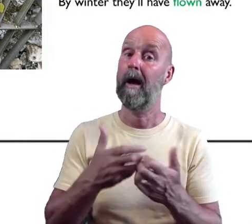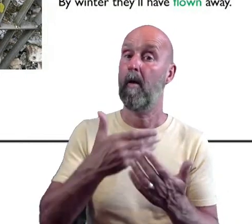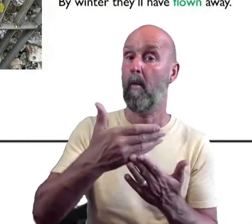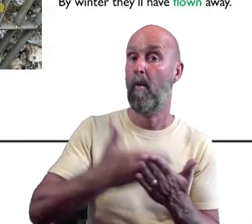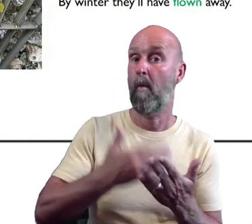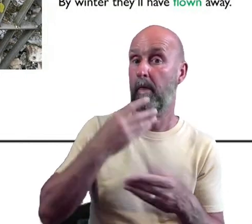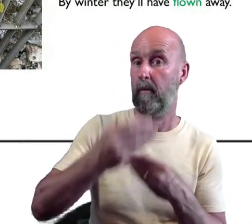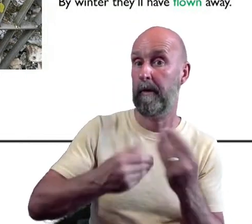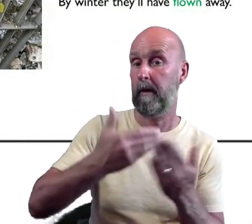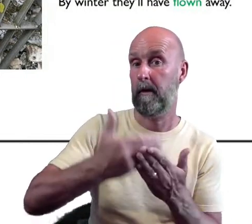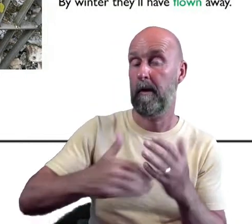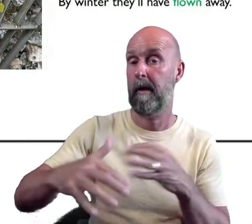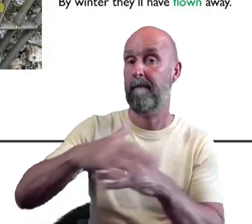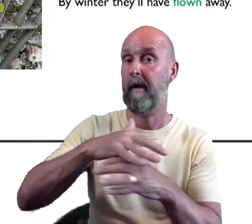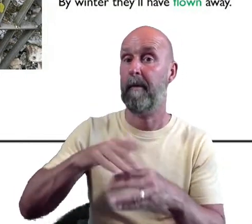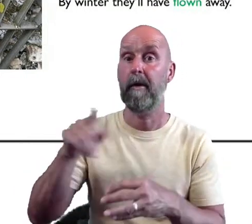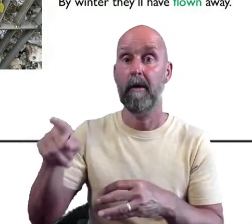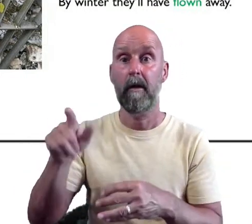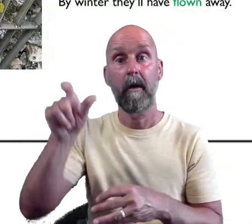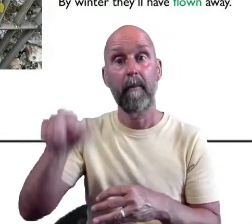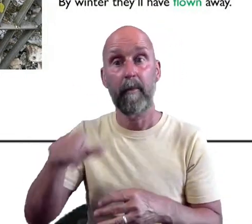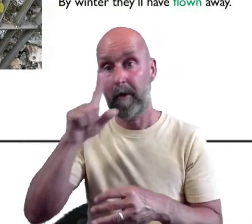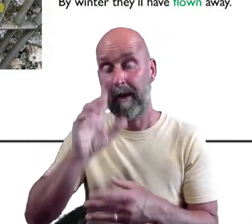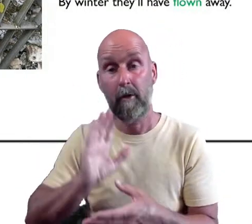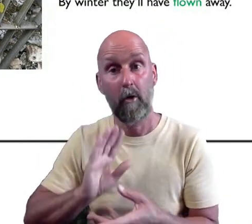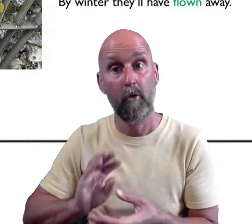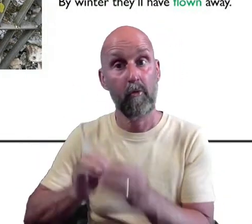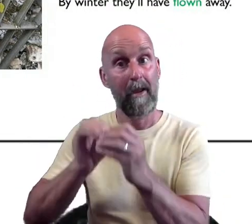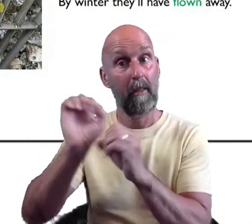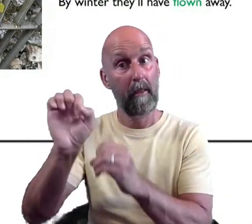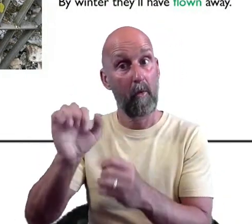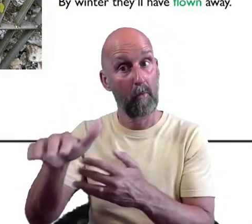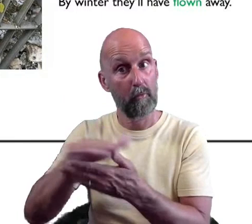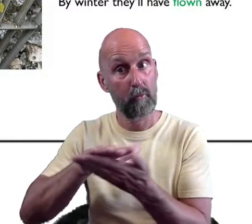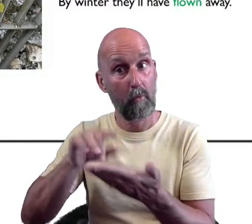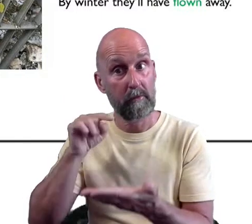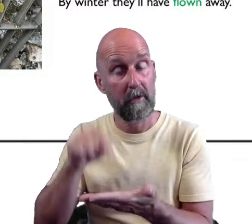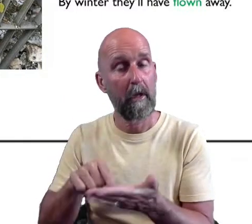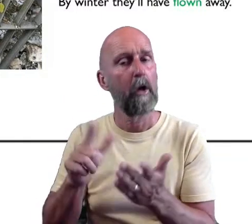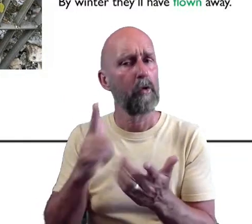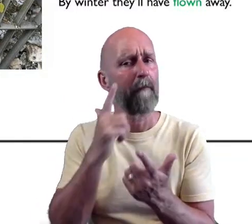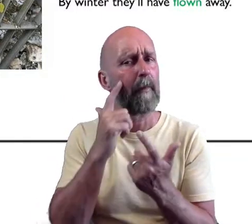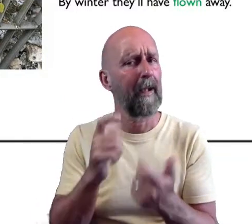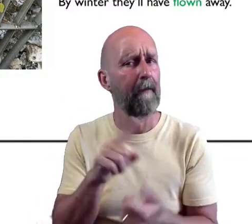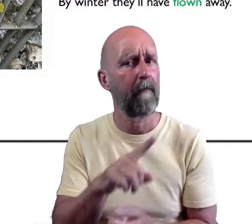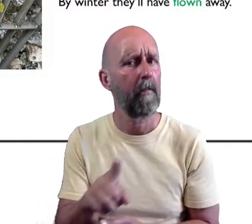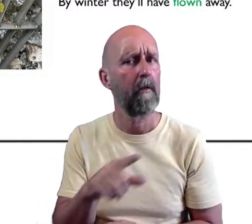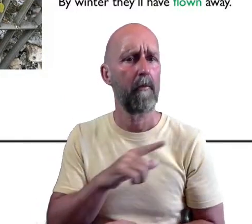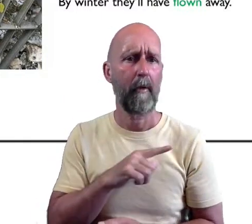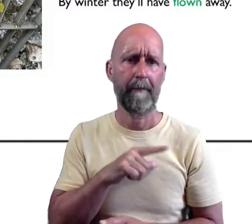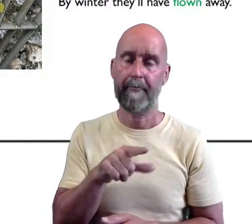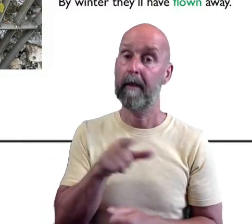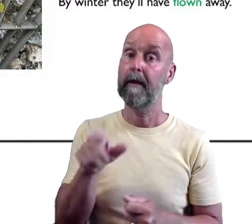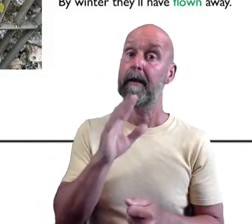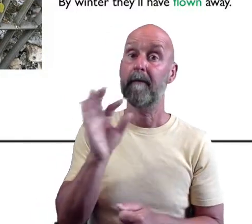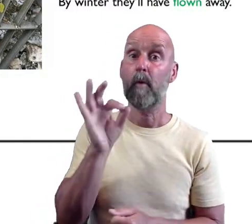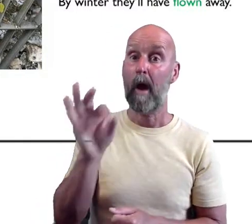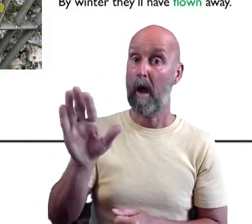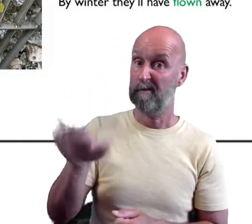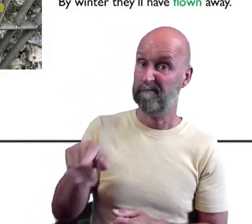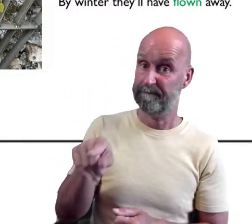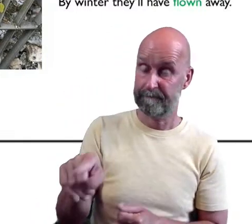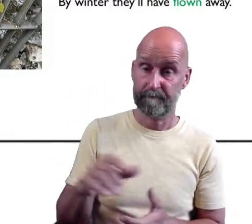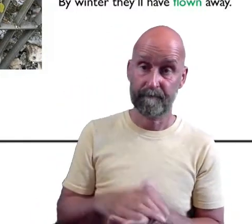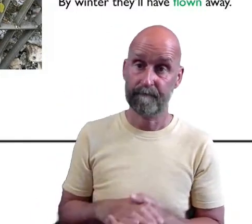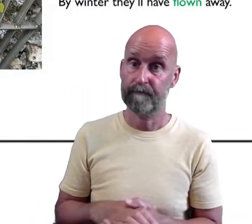to construct their own stories of place. You have to be quite careful about how you do this, because if you just ask people to share